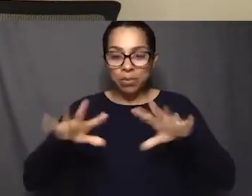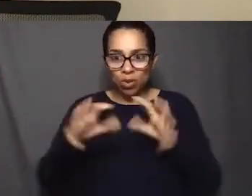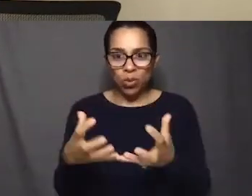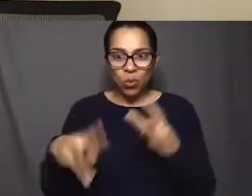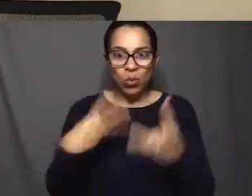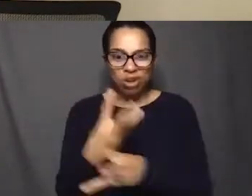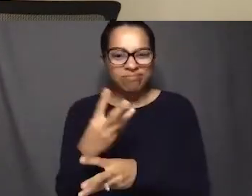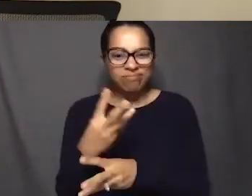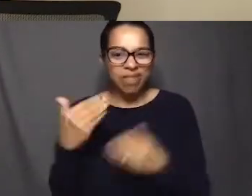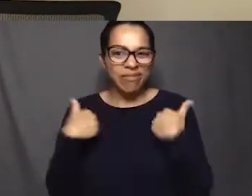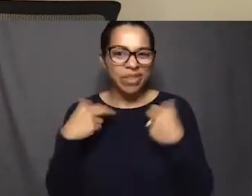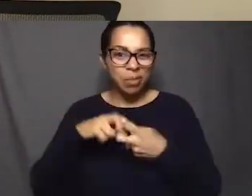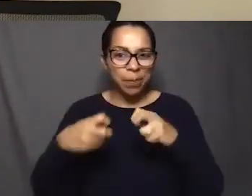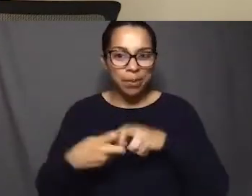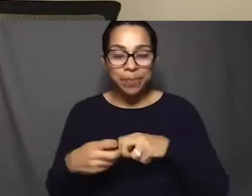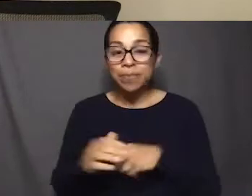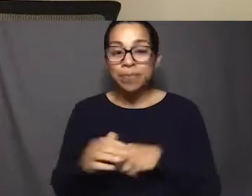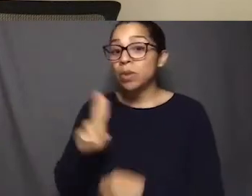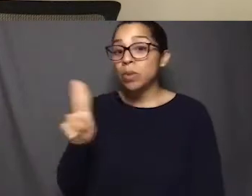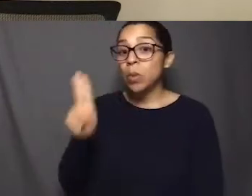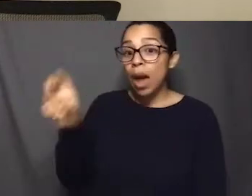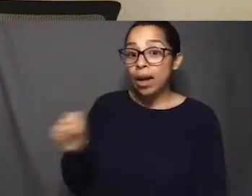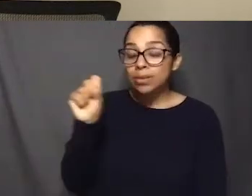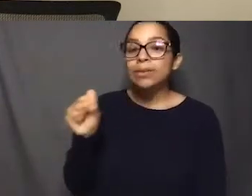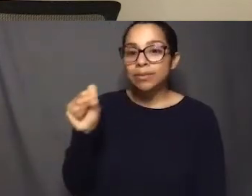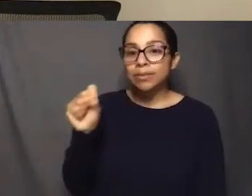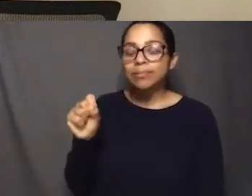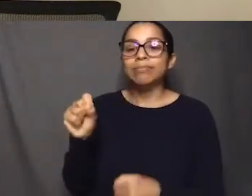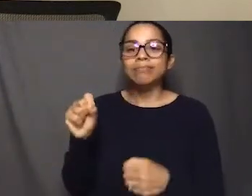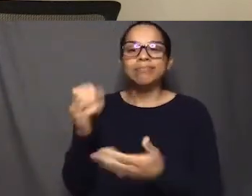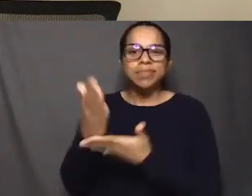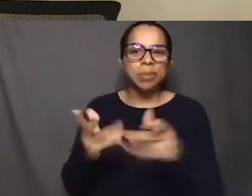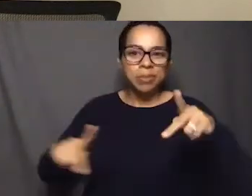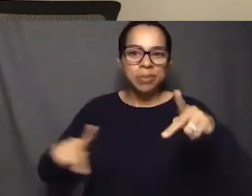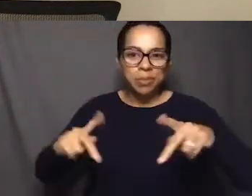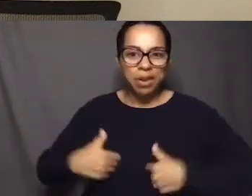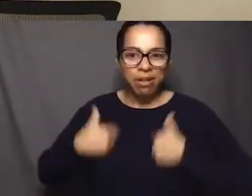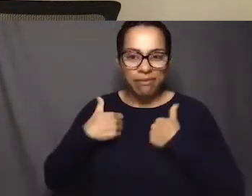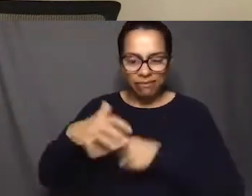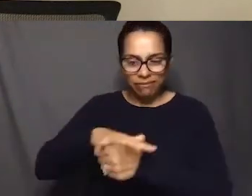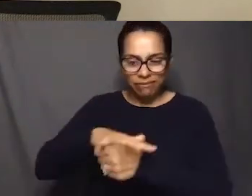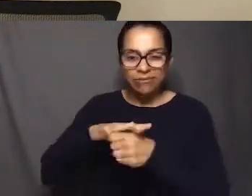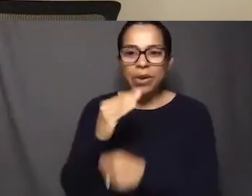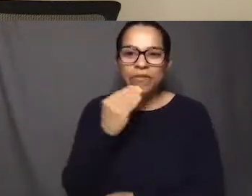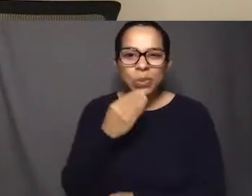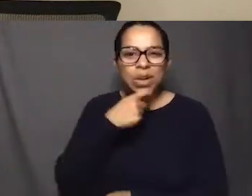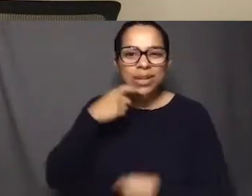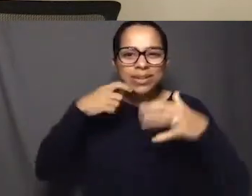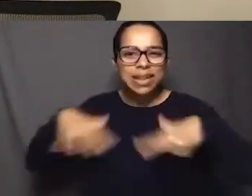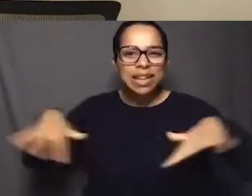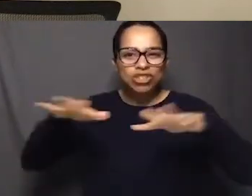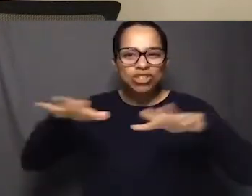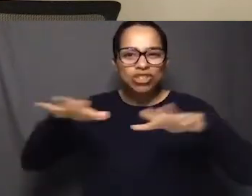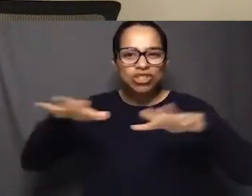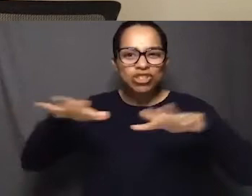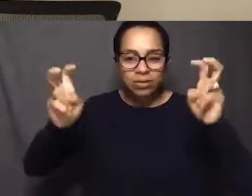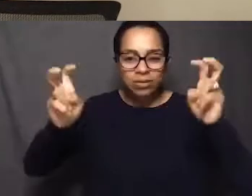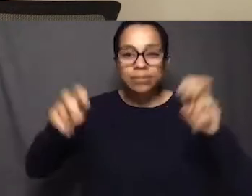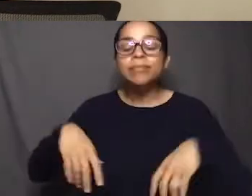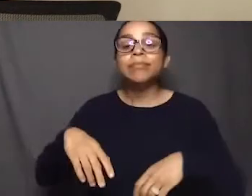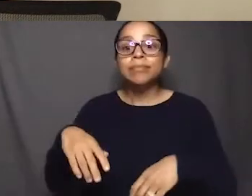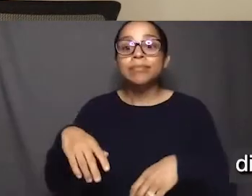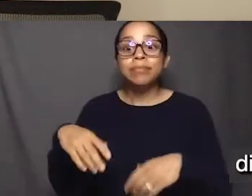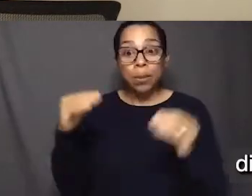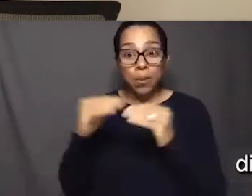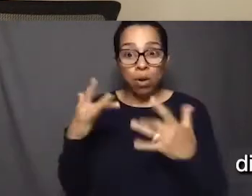States, 6.2% of the population continue to live in food deserts as we speak. People in food deserts are more likely